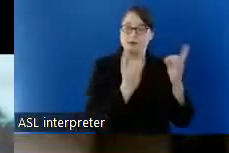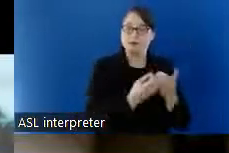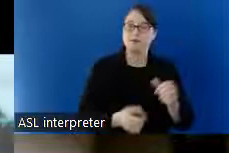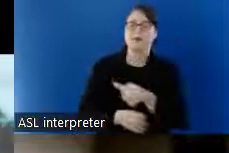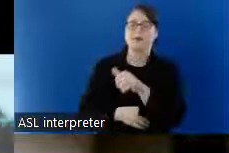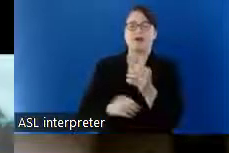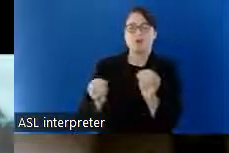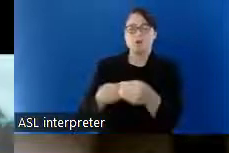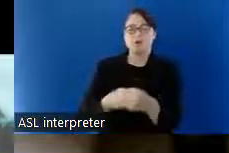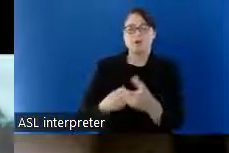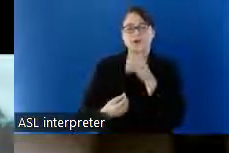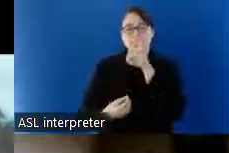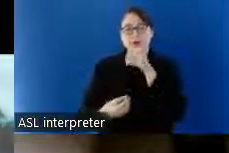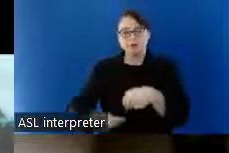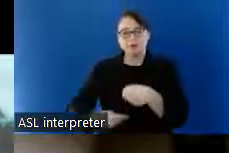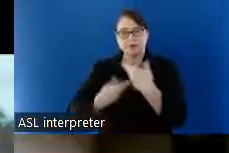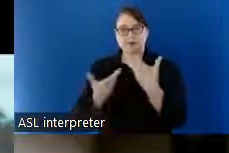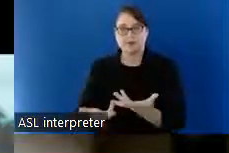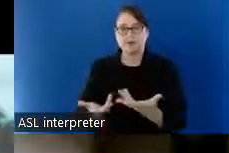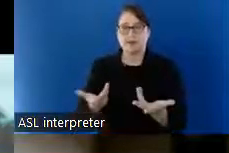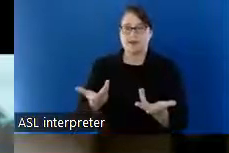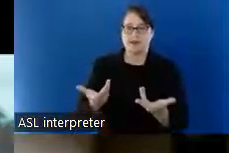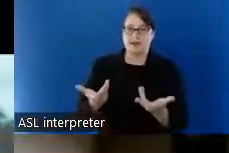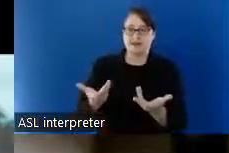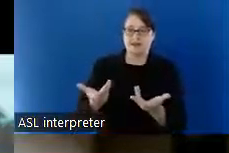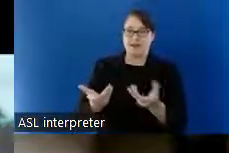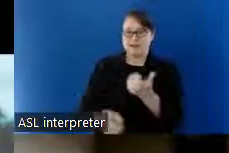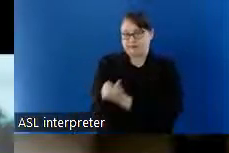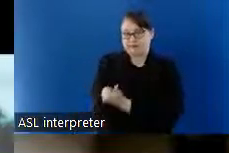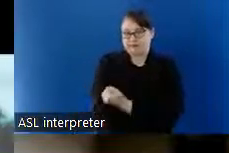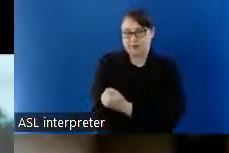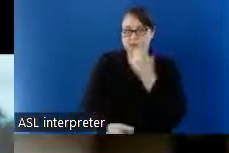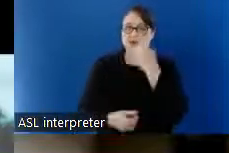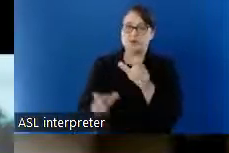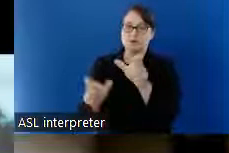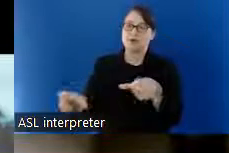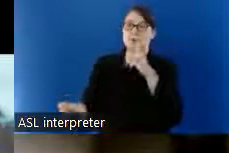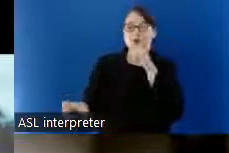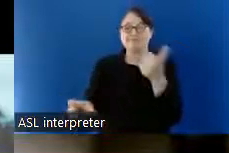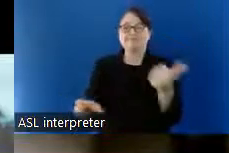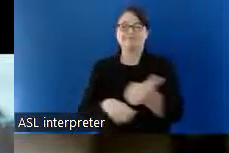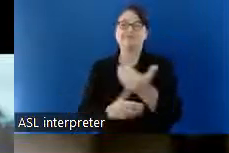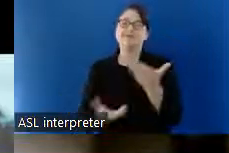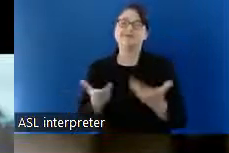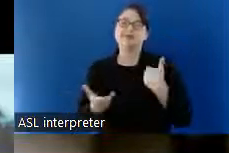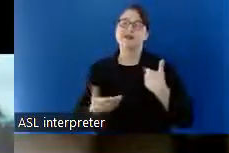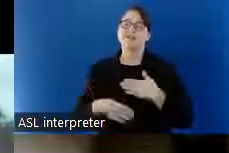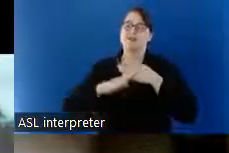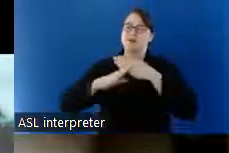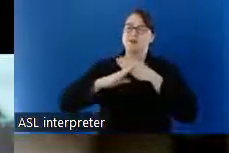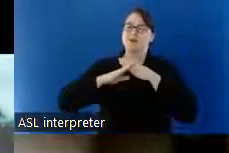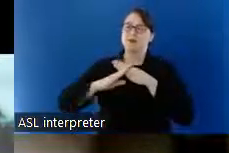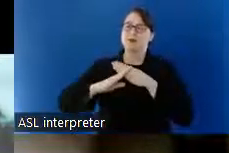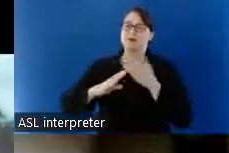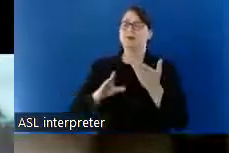populations that may face barriers getting monkeypox vaccination. And the website to that Vaccine Equity Pilot